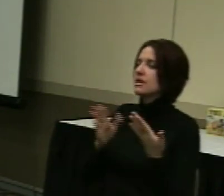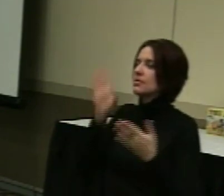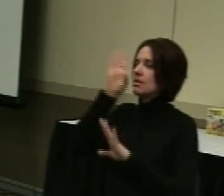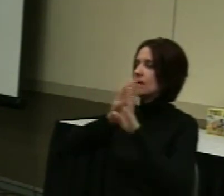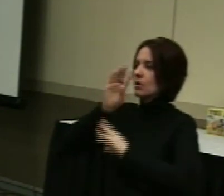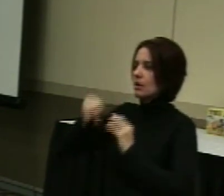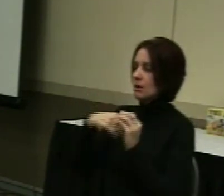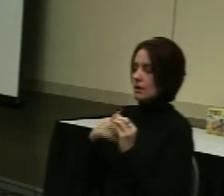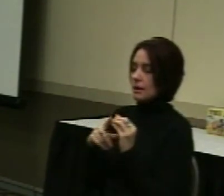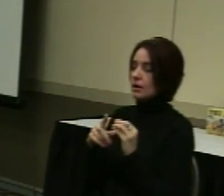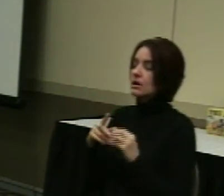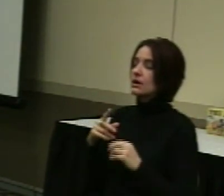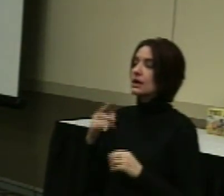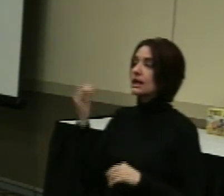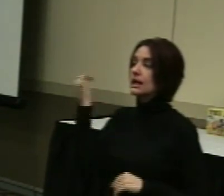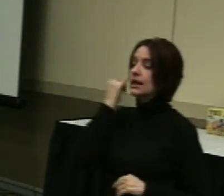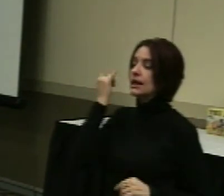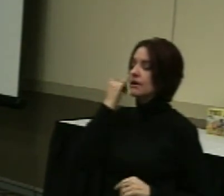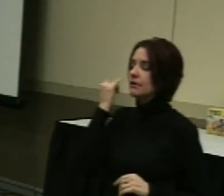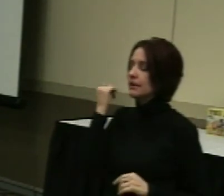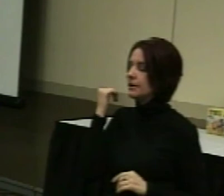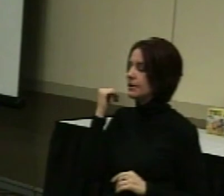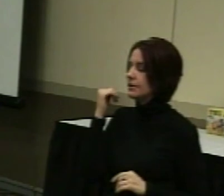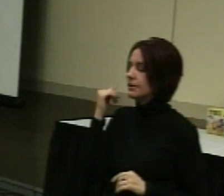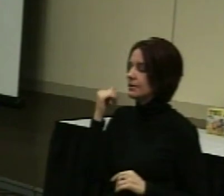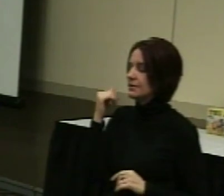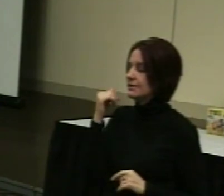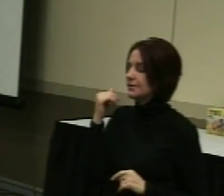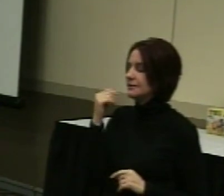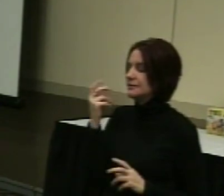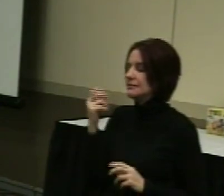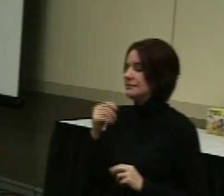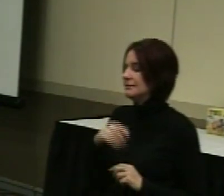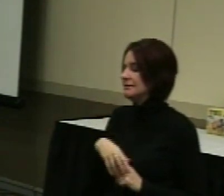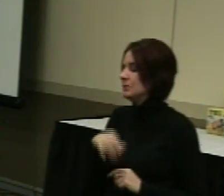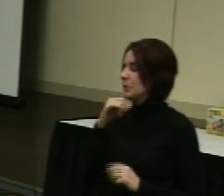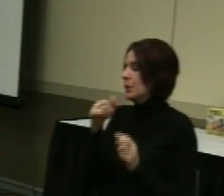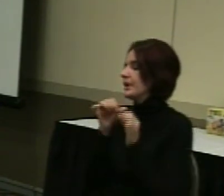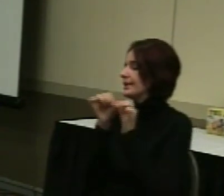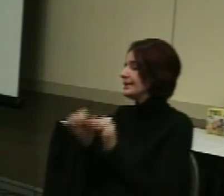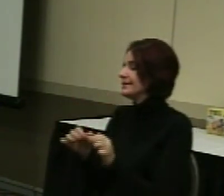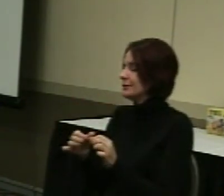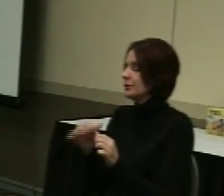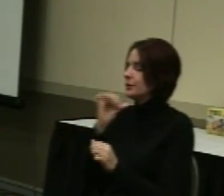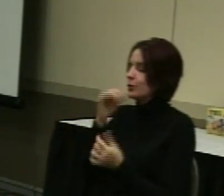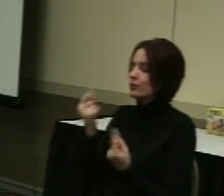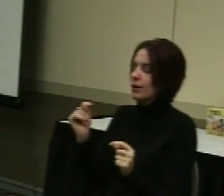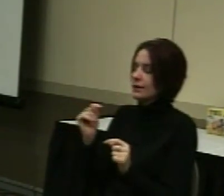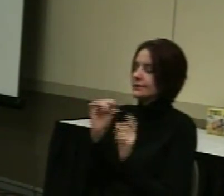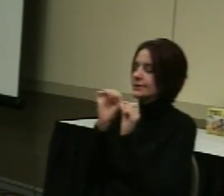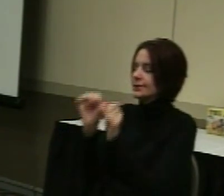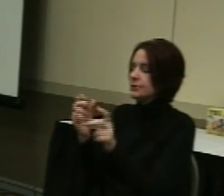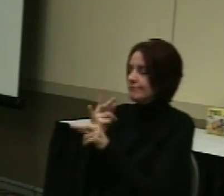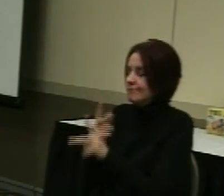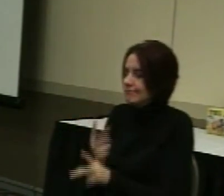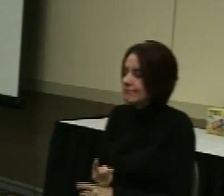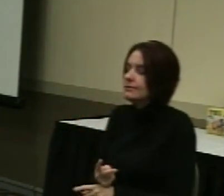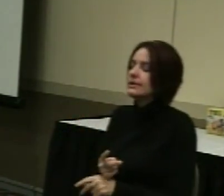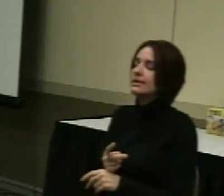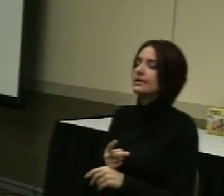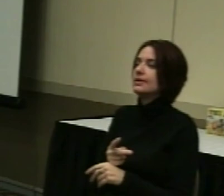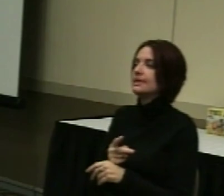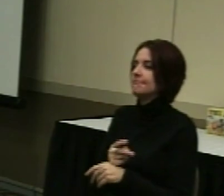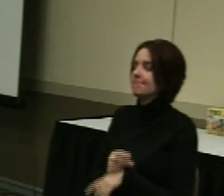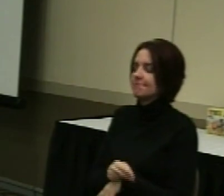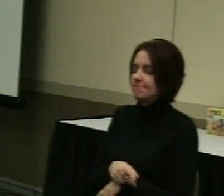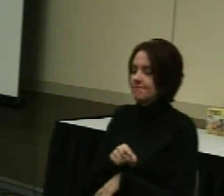we did not continue, trying to unravel and problem solve, we'll send the child off to the